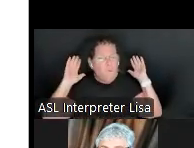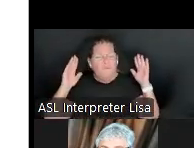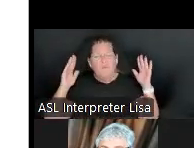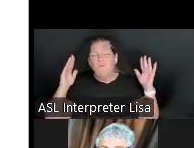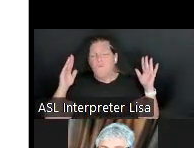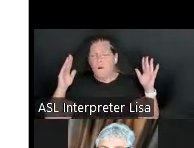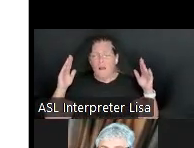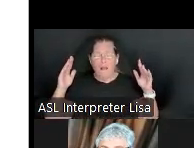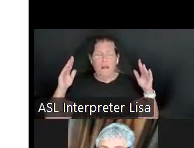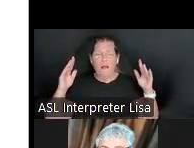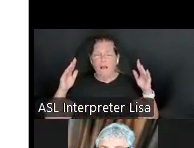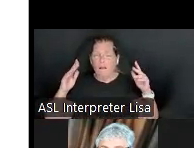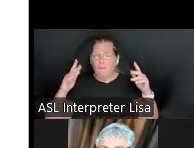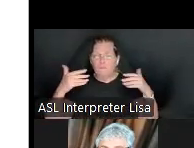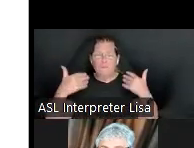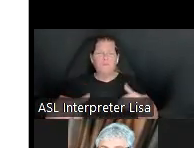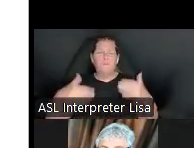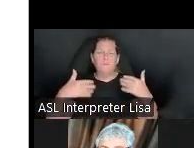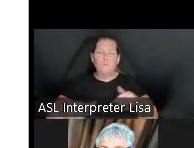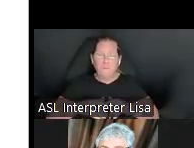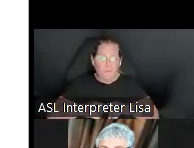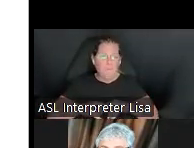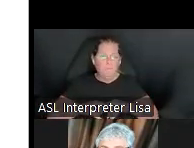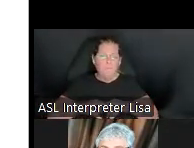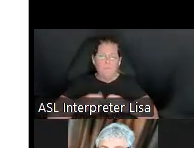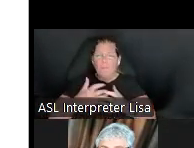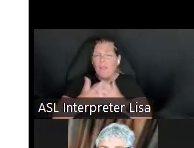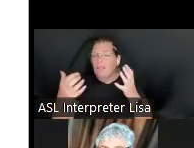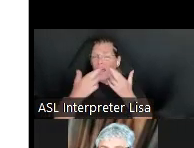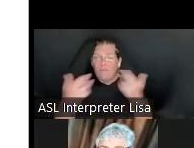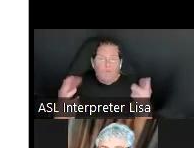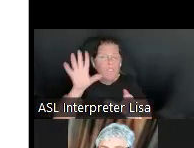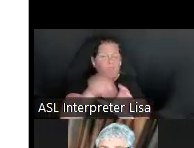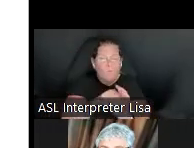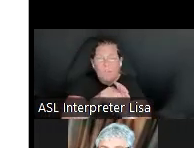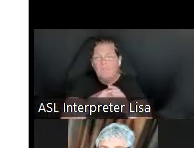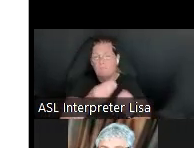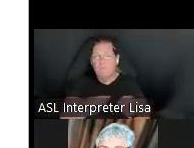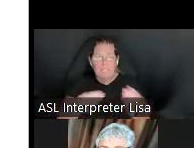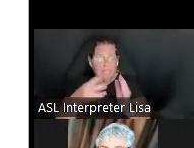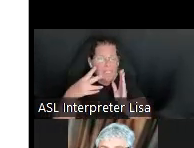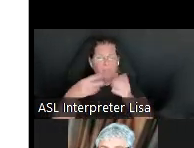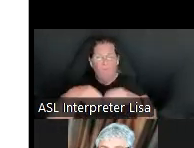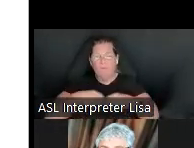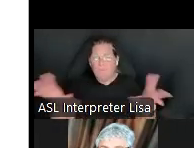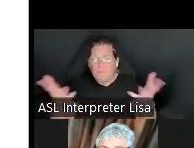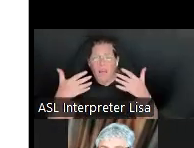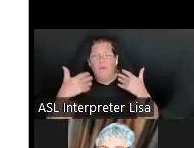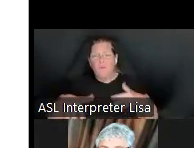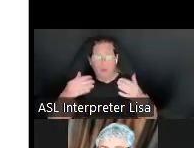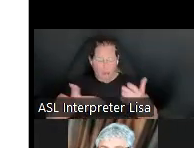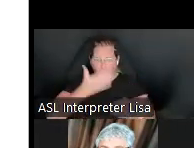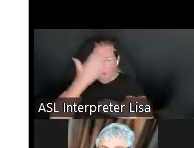discharge from the hospital or the rehab, they're given a lot of resources and materials to read. And then you can